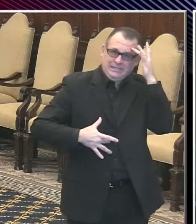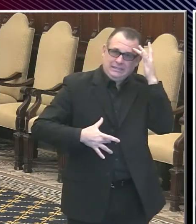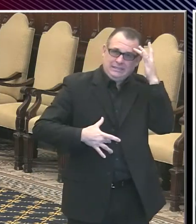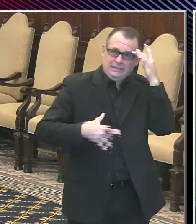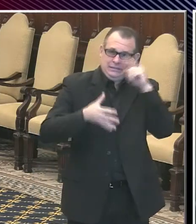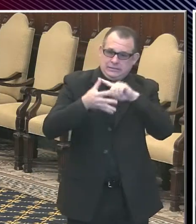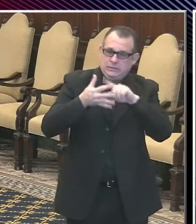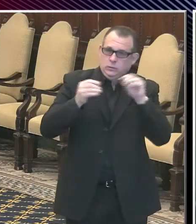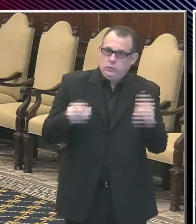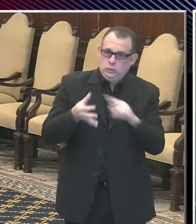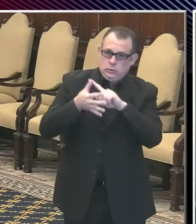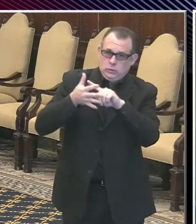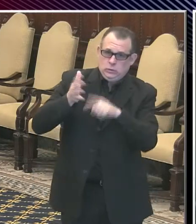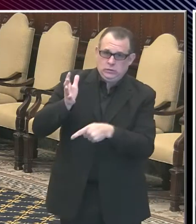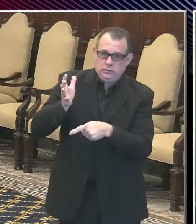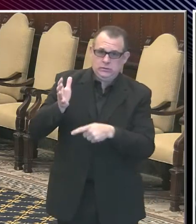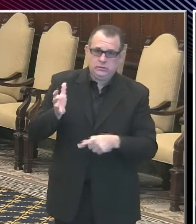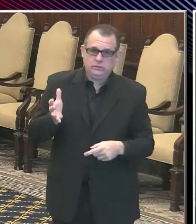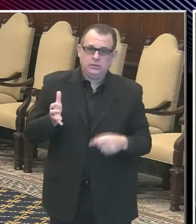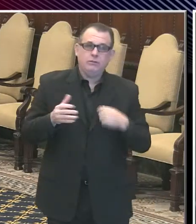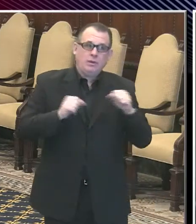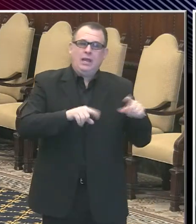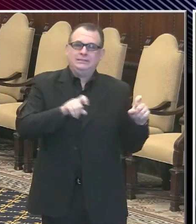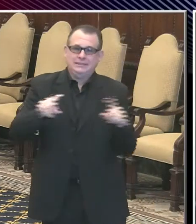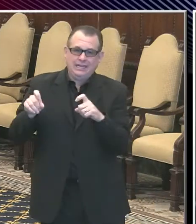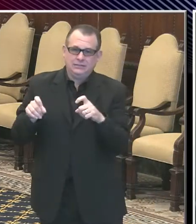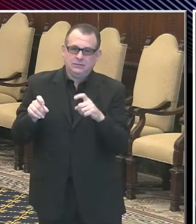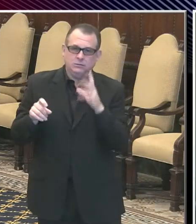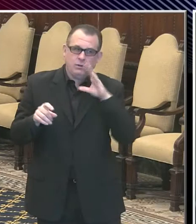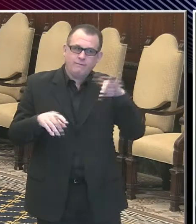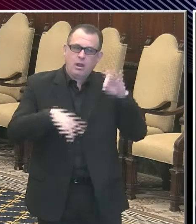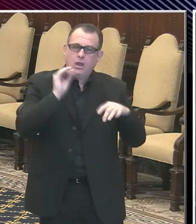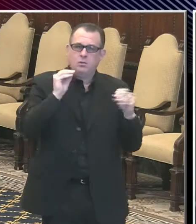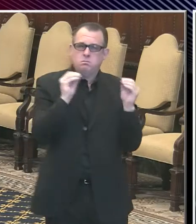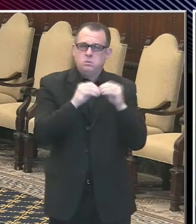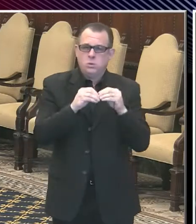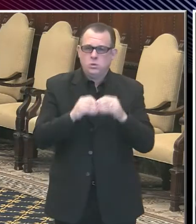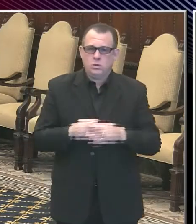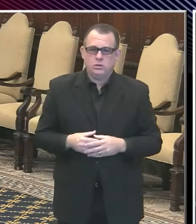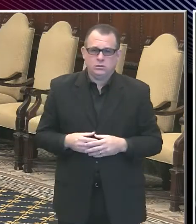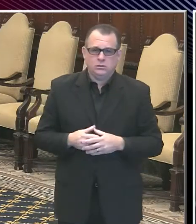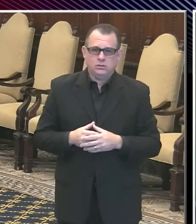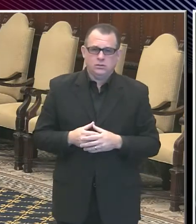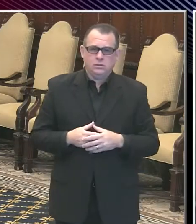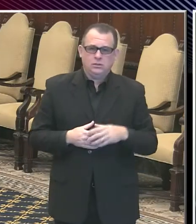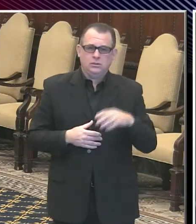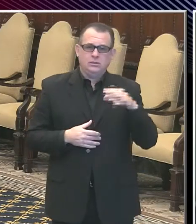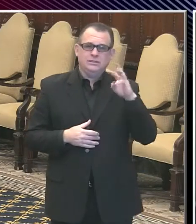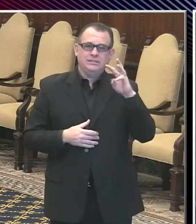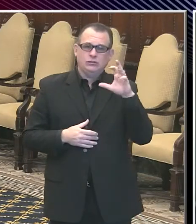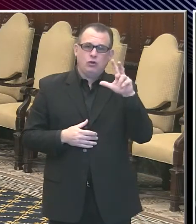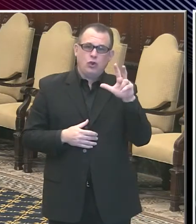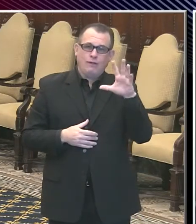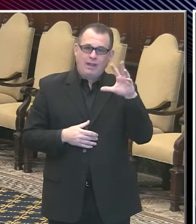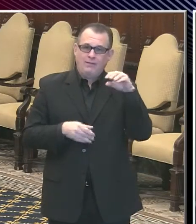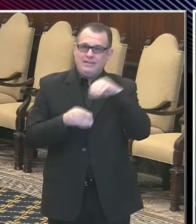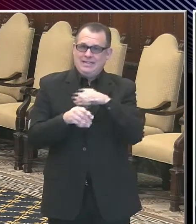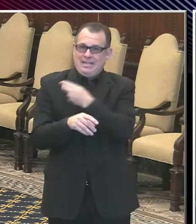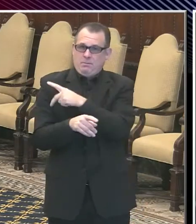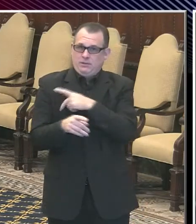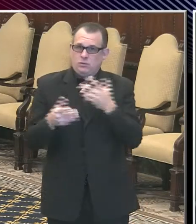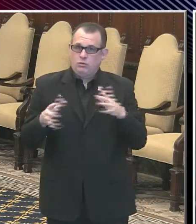city's hospitals, we had, as of yesterday afternoon, 635 inpatients with the infection in Philadelphia hospitals,